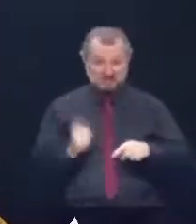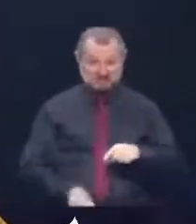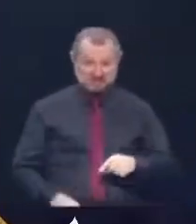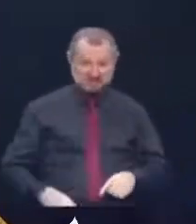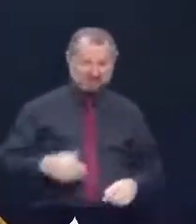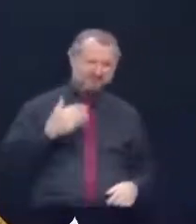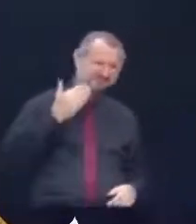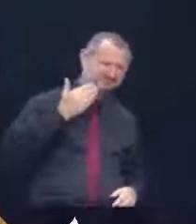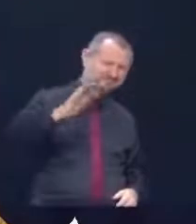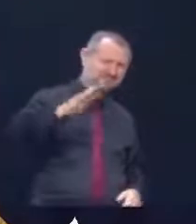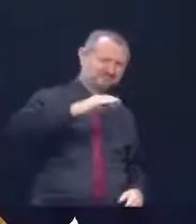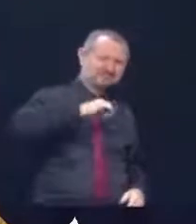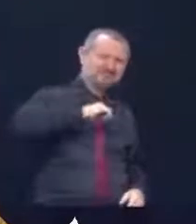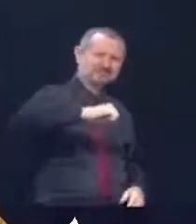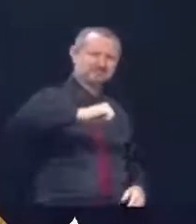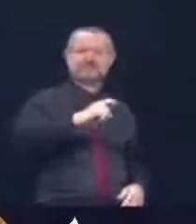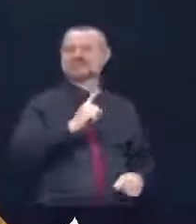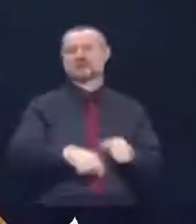family Thanksgiving.